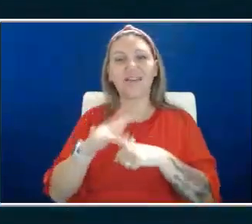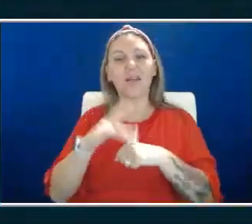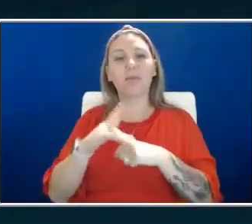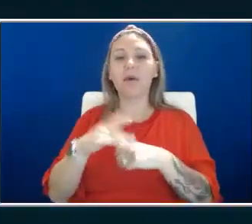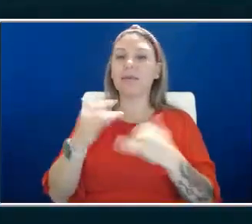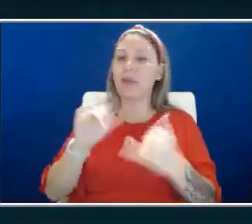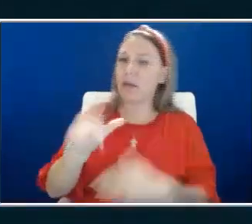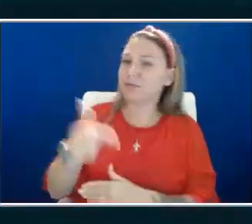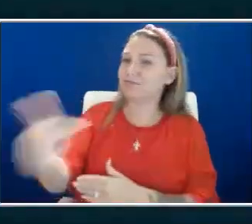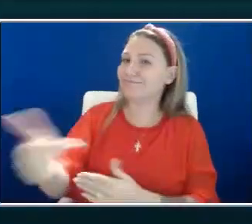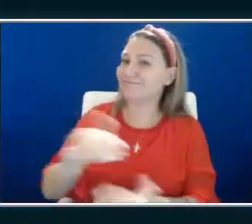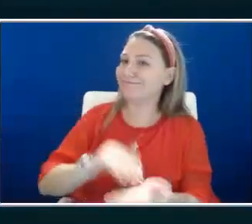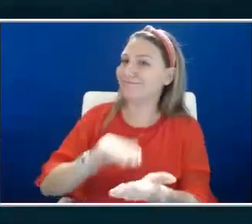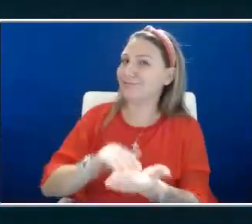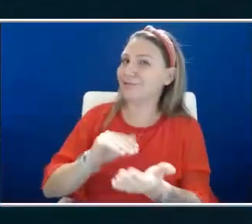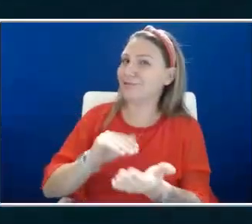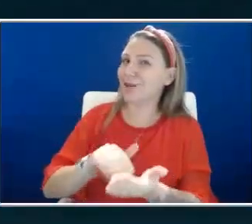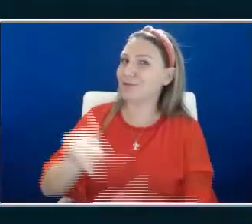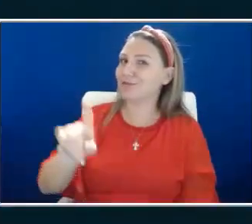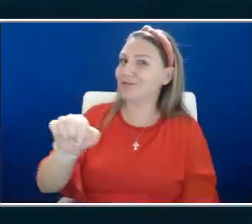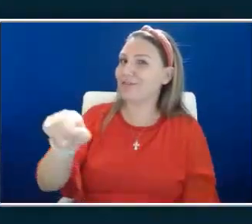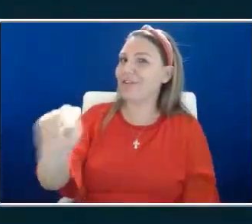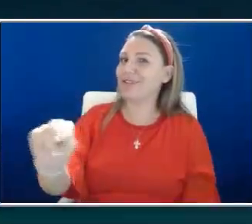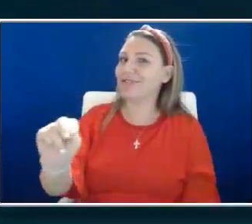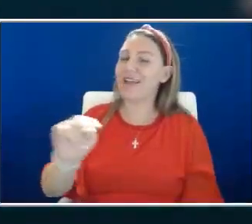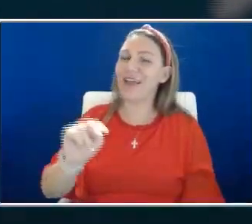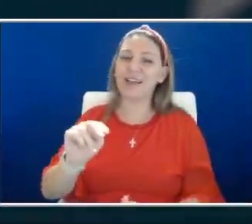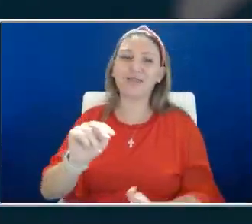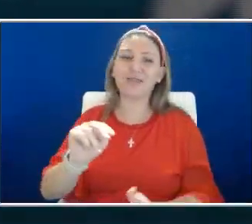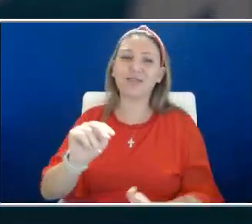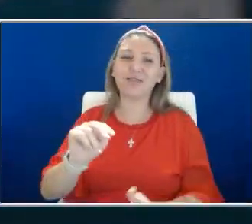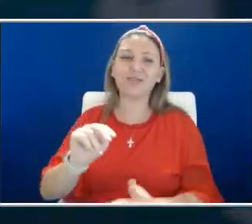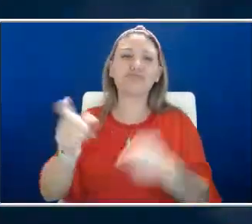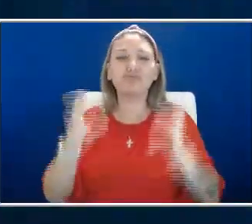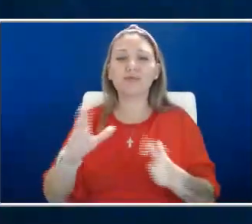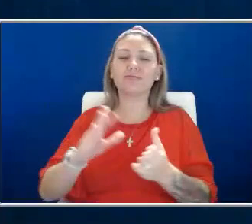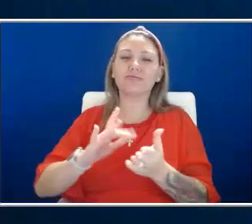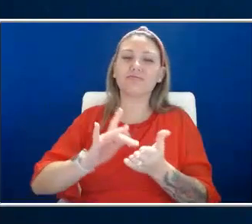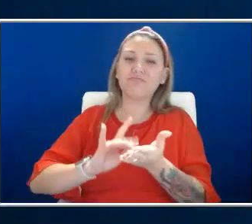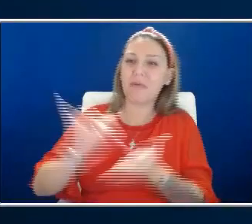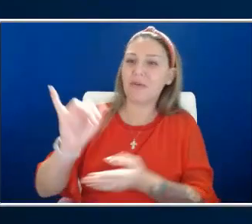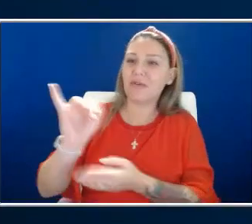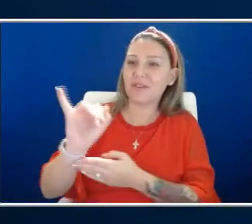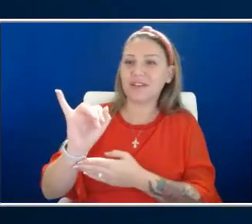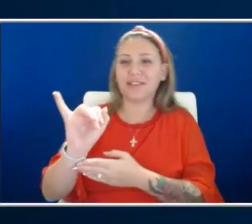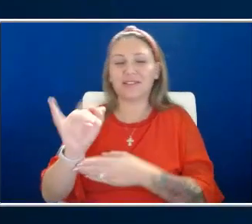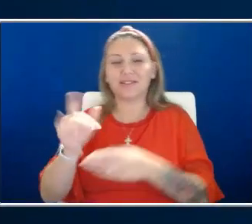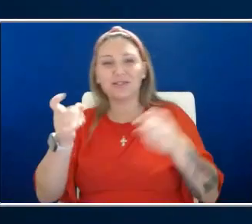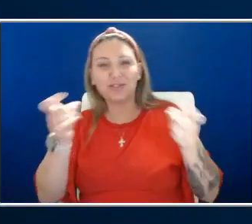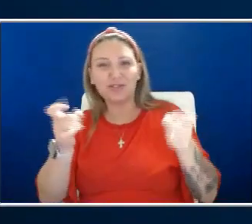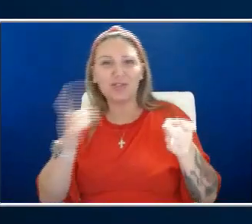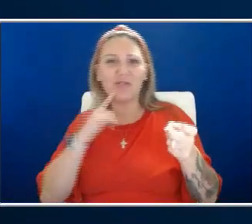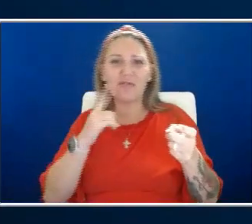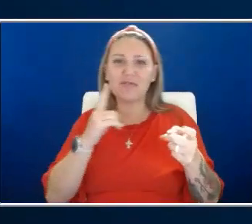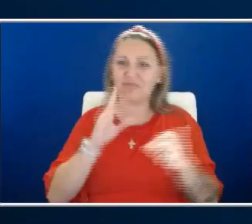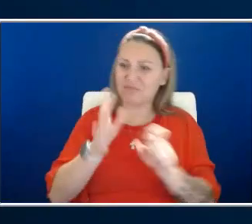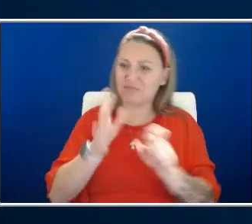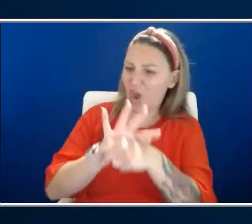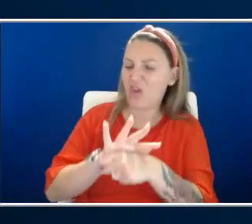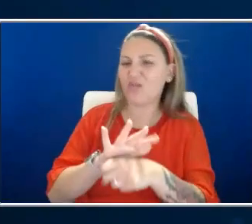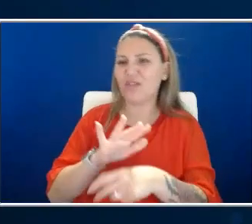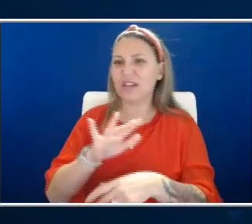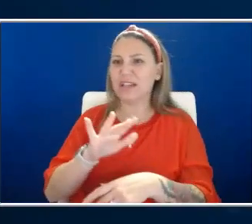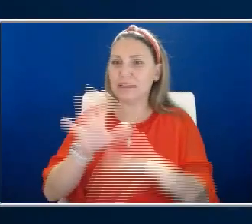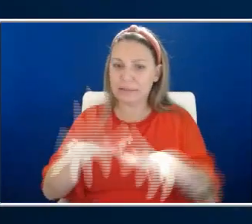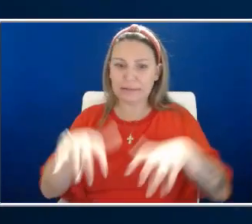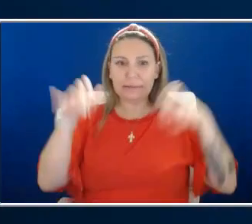Medical Director of Infection Prevention and Control, joining us now. So what about COVID this year in the stadiums? Over the last couple of years, this has been a big deal. We get these